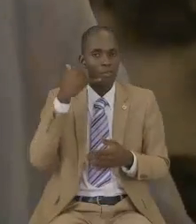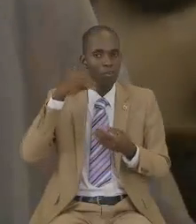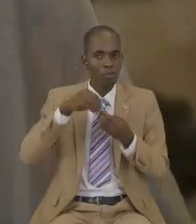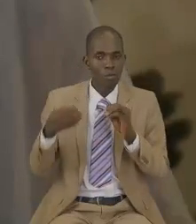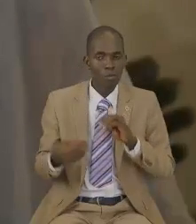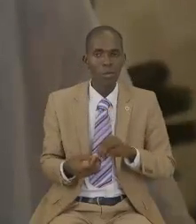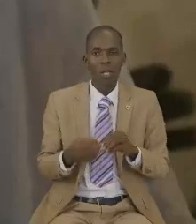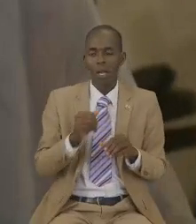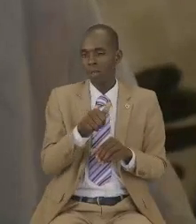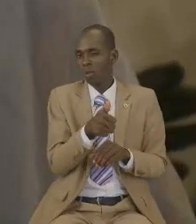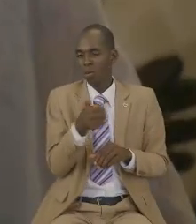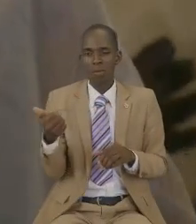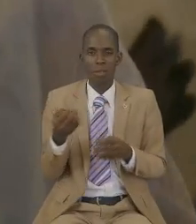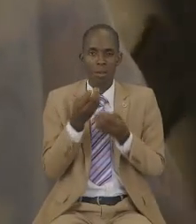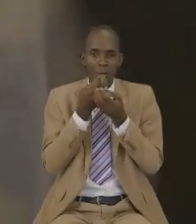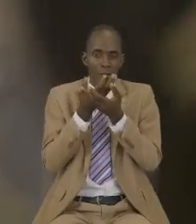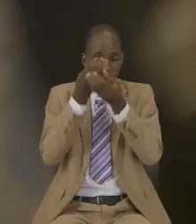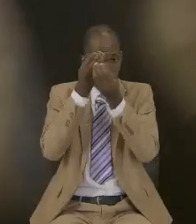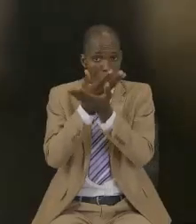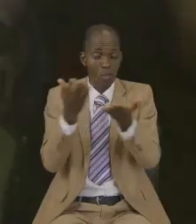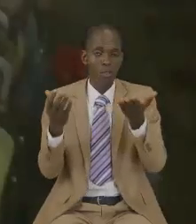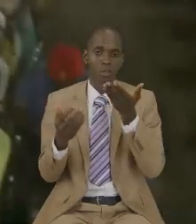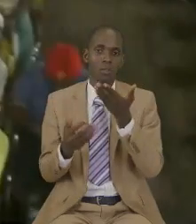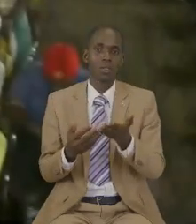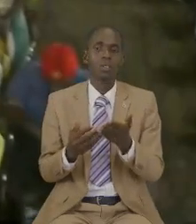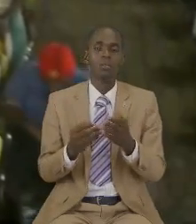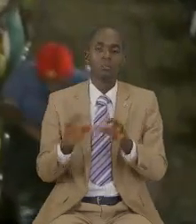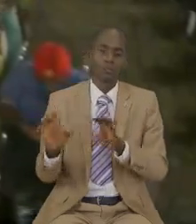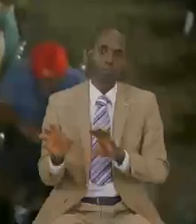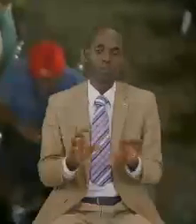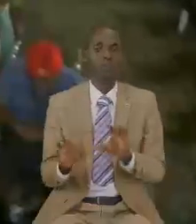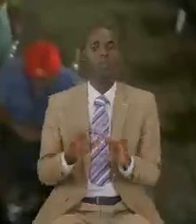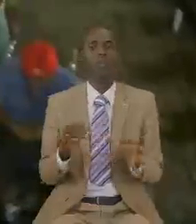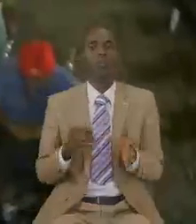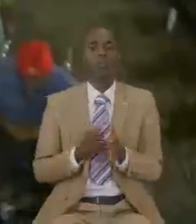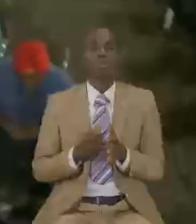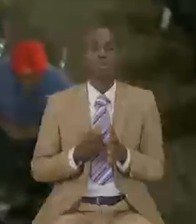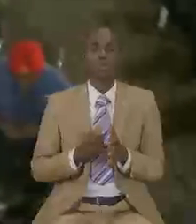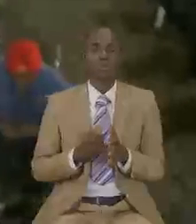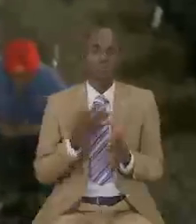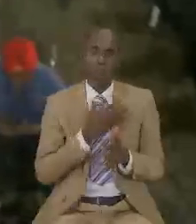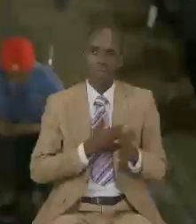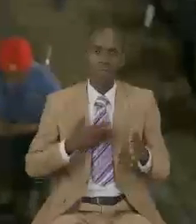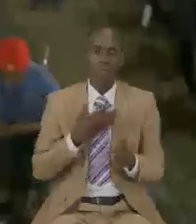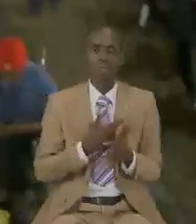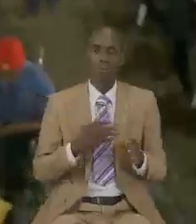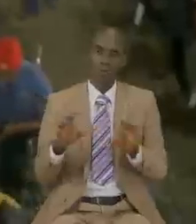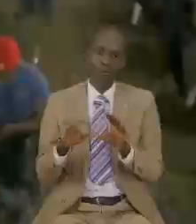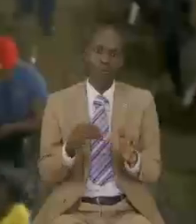to you. Wave your hands if you have not been attended to. The pastor is